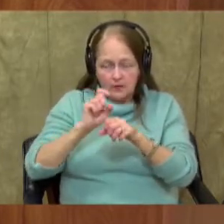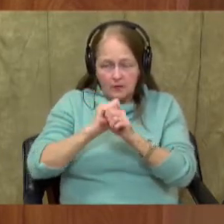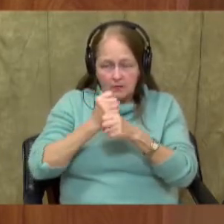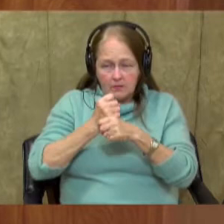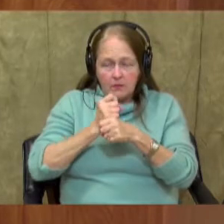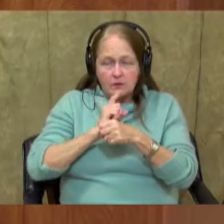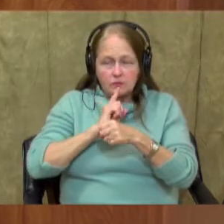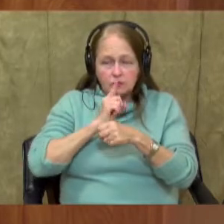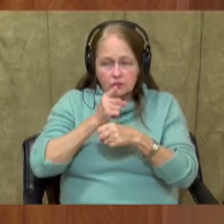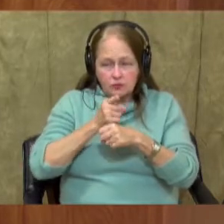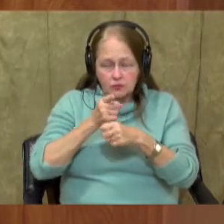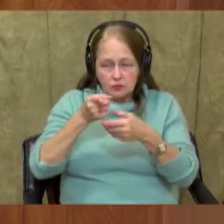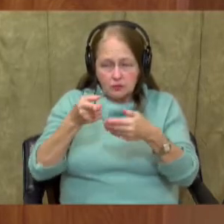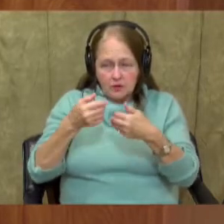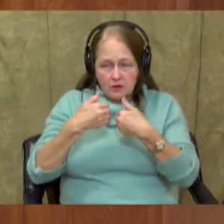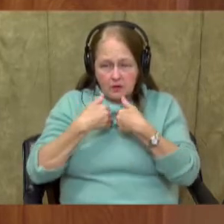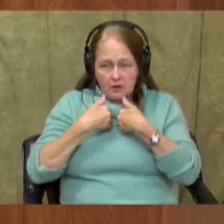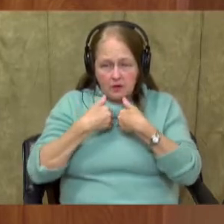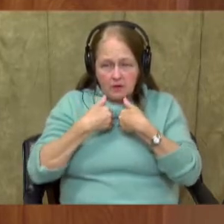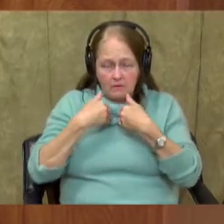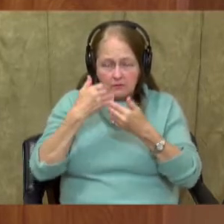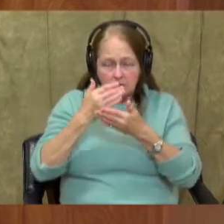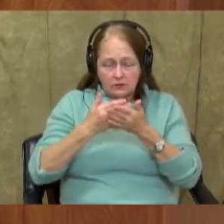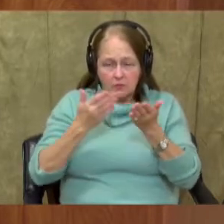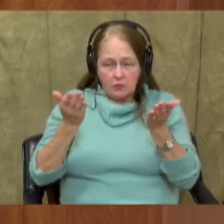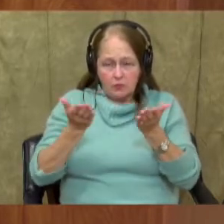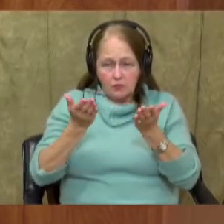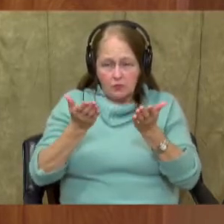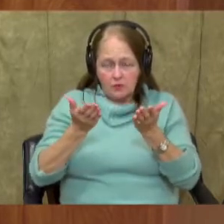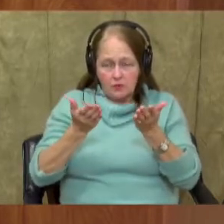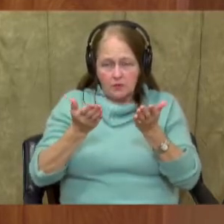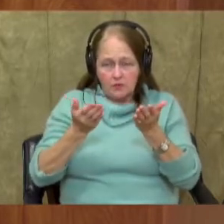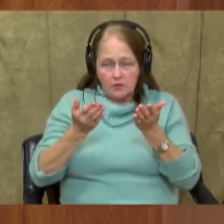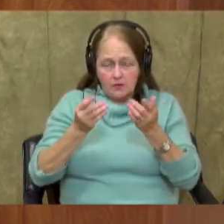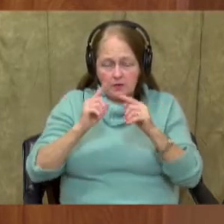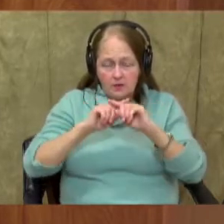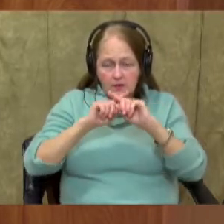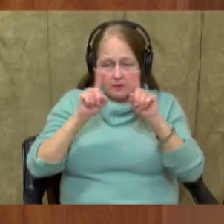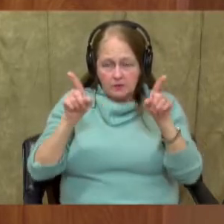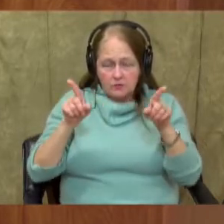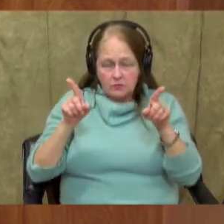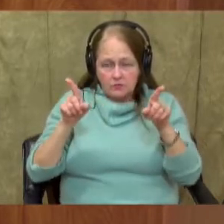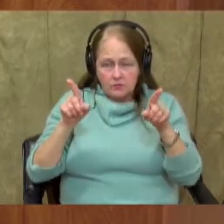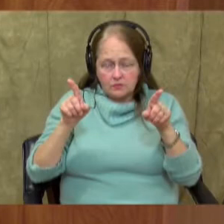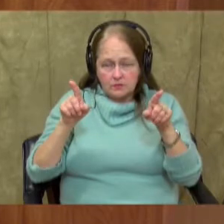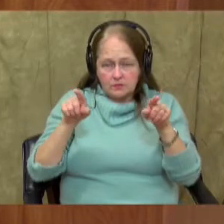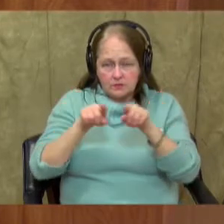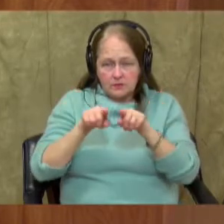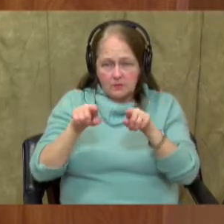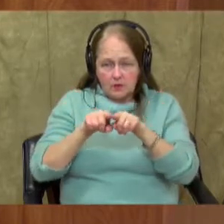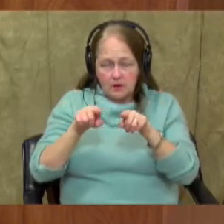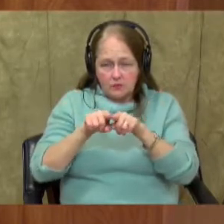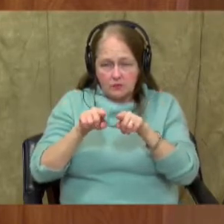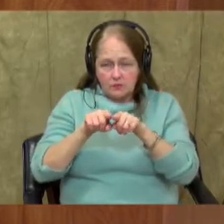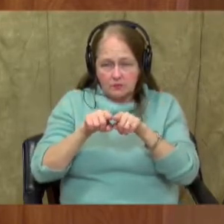sure that you have somewhere that you can note differences and that you can note